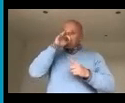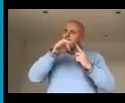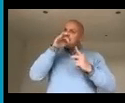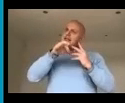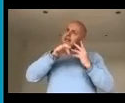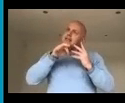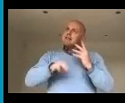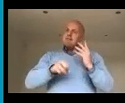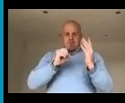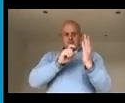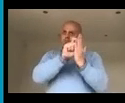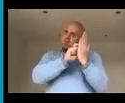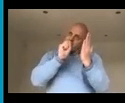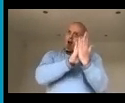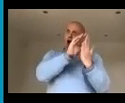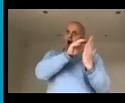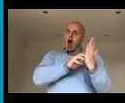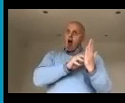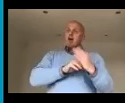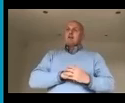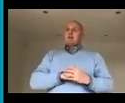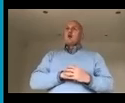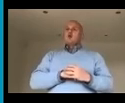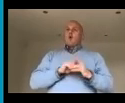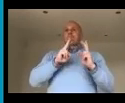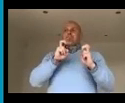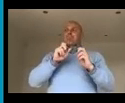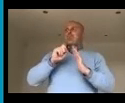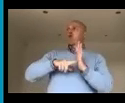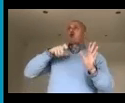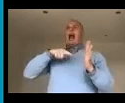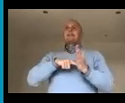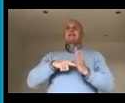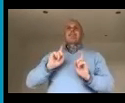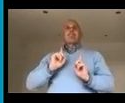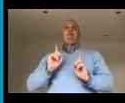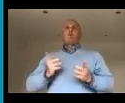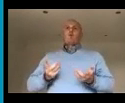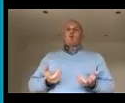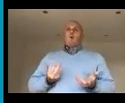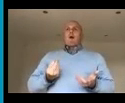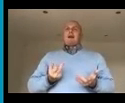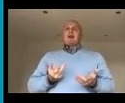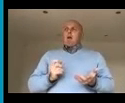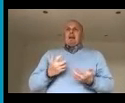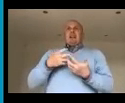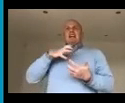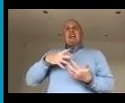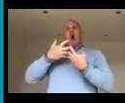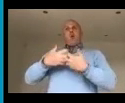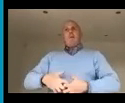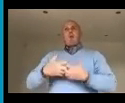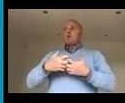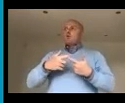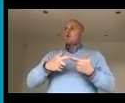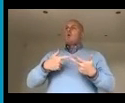and this is what the funder calls their project. So it could be a piece of equipment, it could